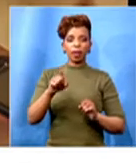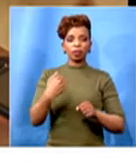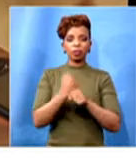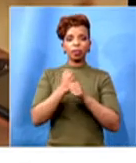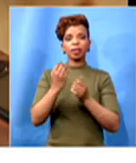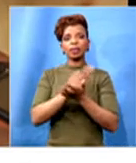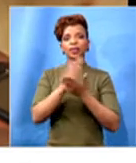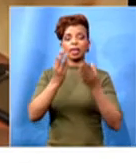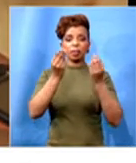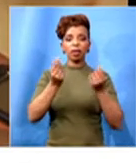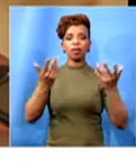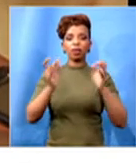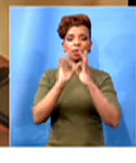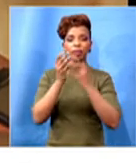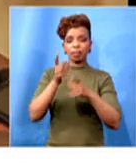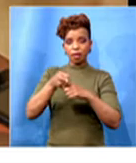to feed the families.